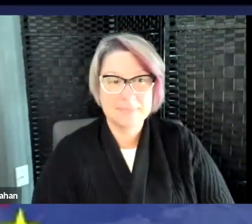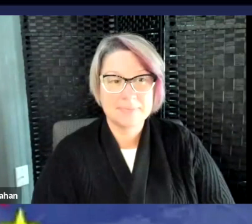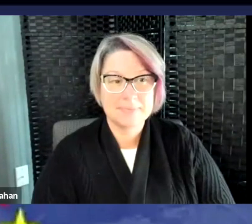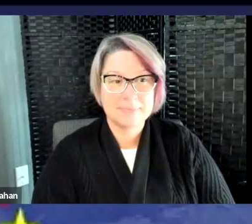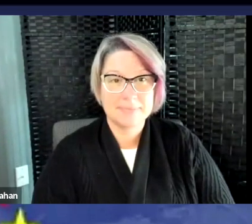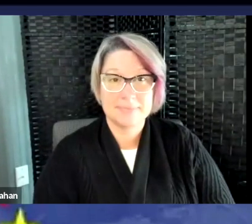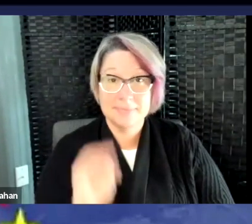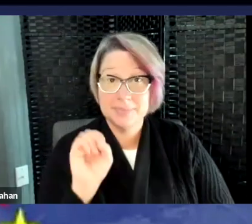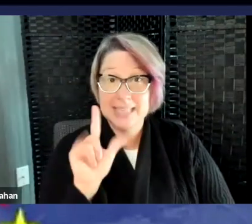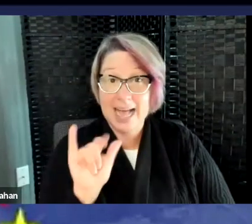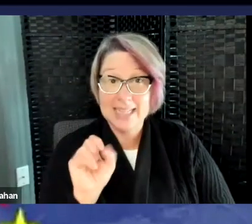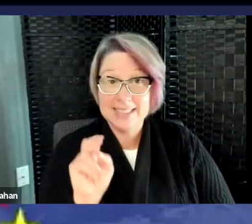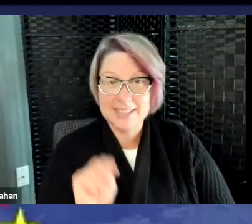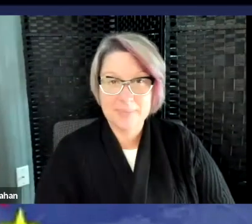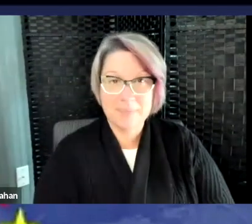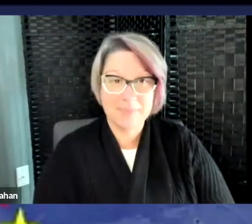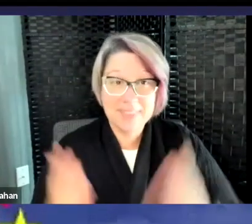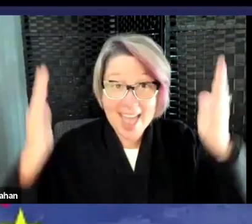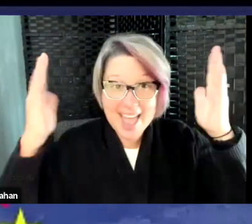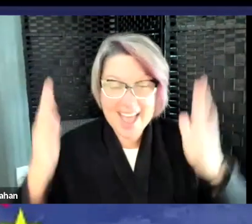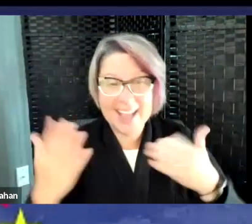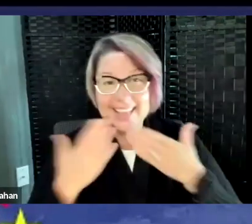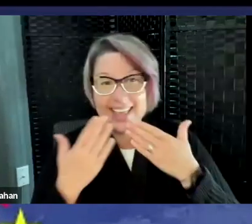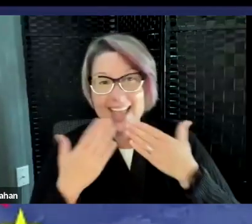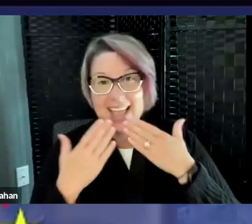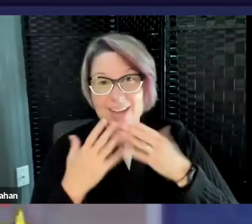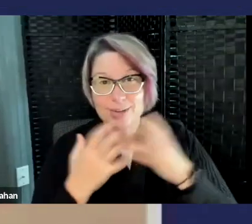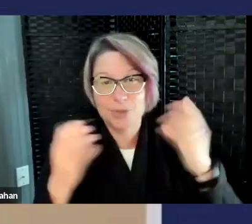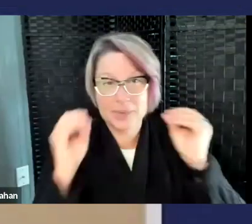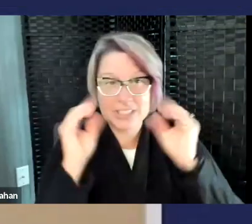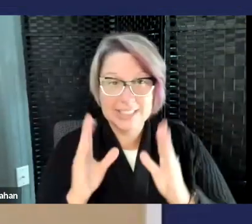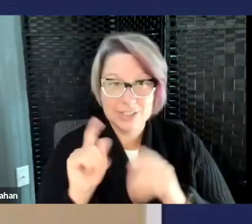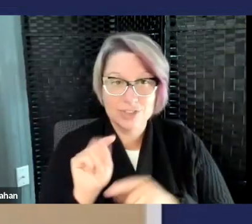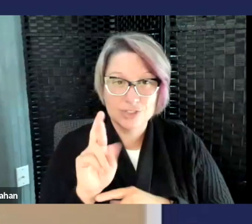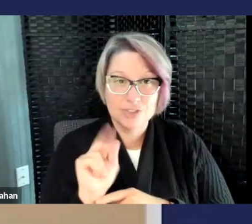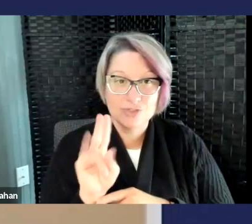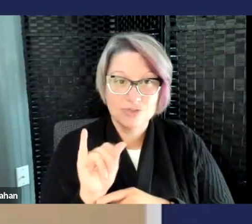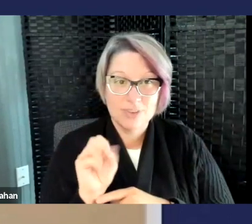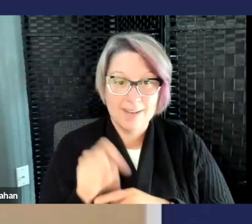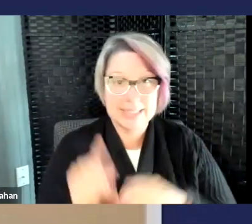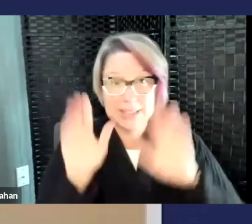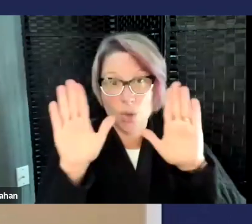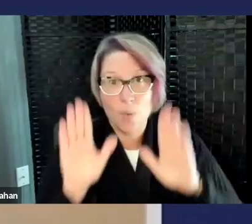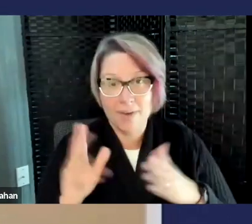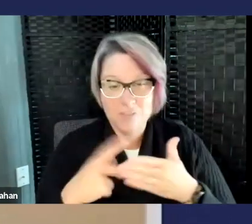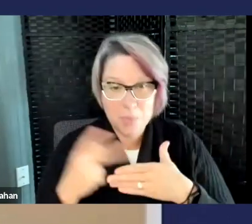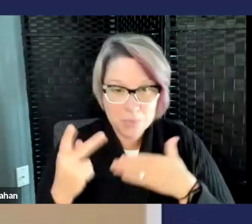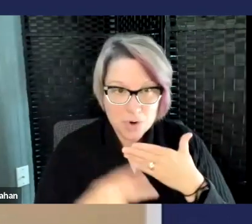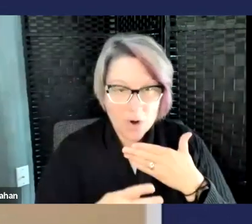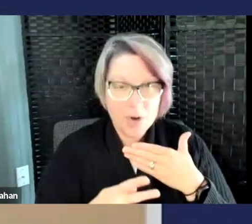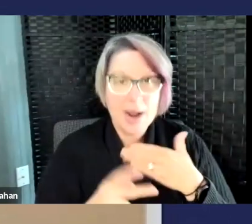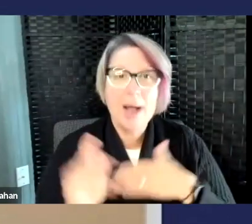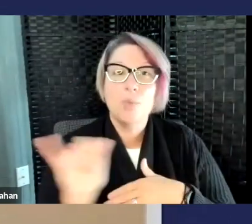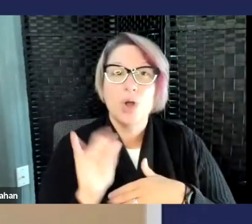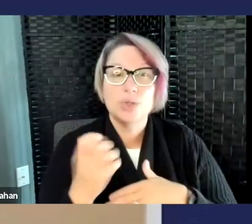Allison? Yay. Thank you so much, Teacher Travis. This was such a wonderful program. We also want to